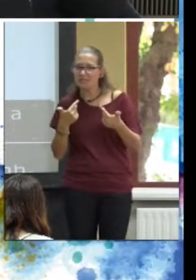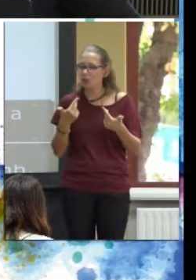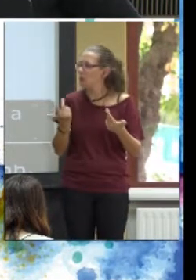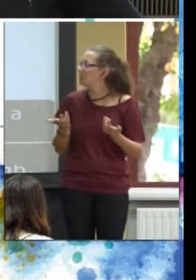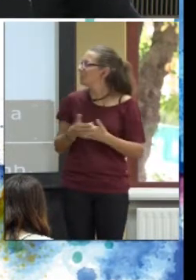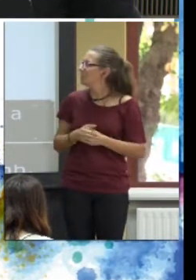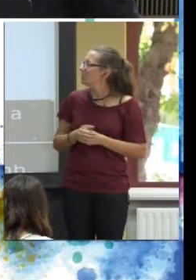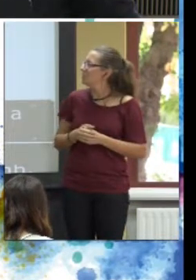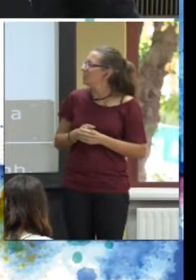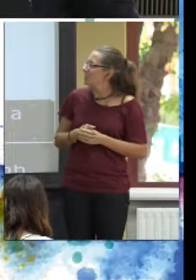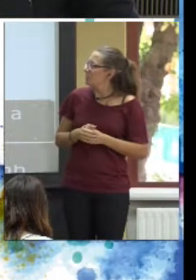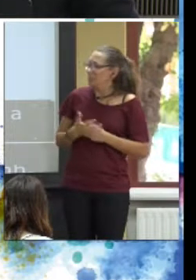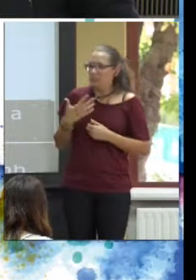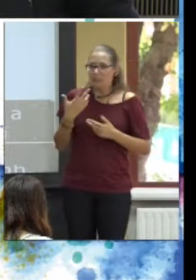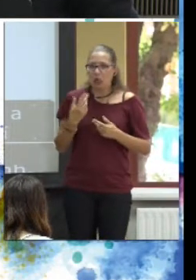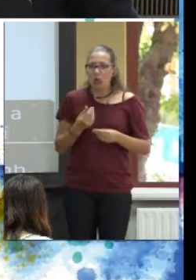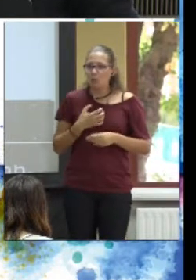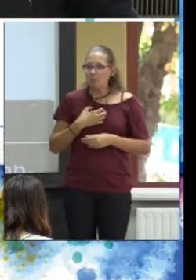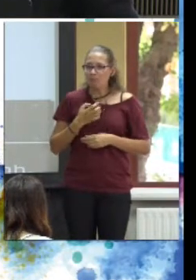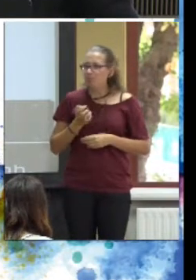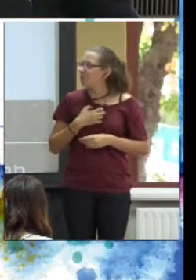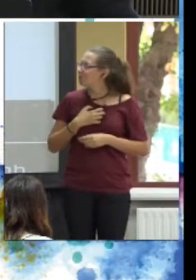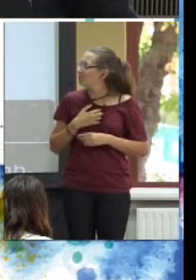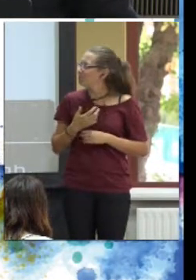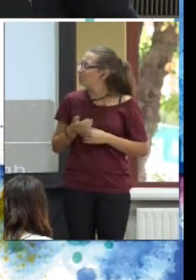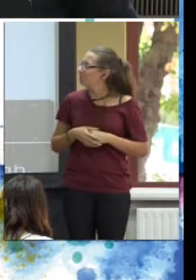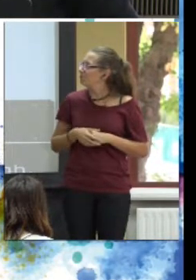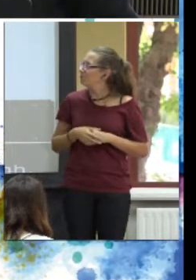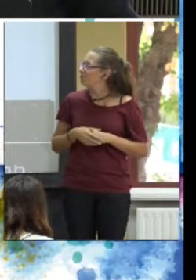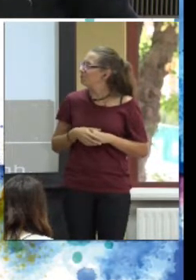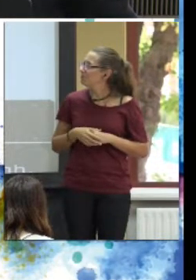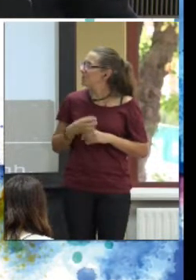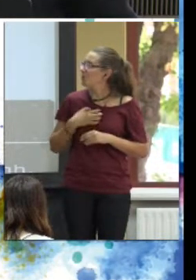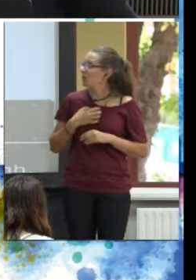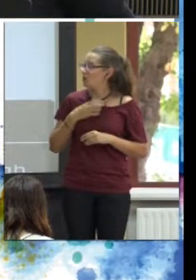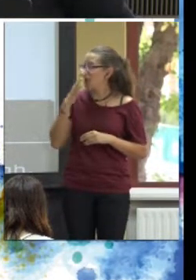apparently Office is not letting me open this link